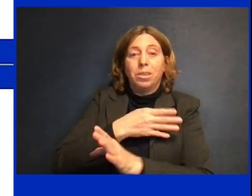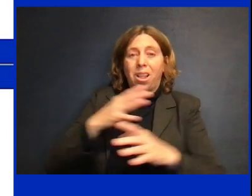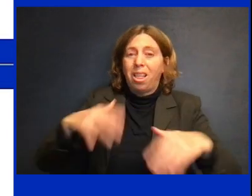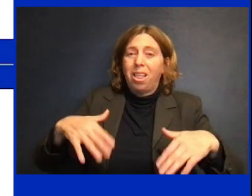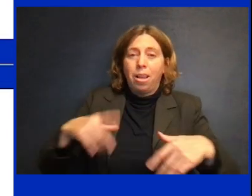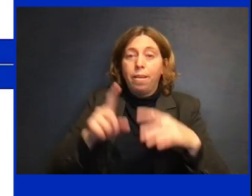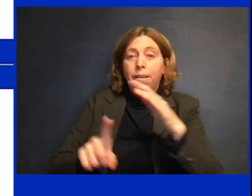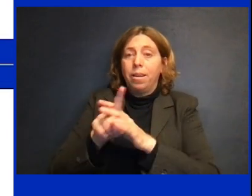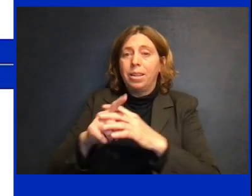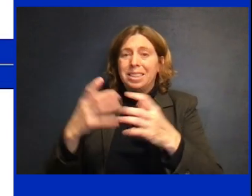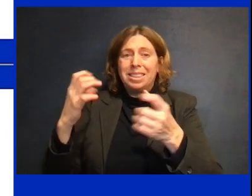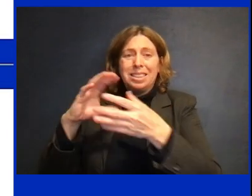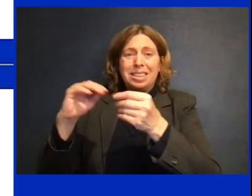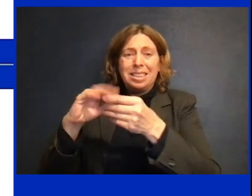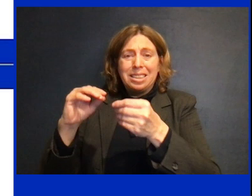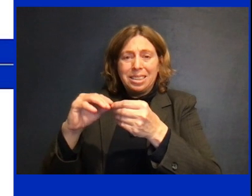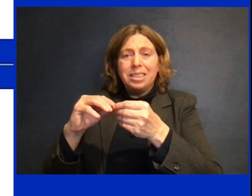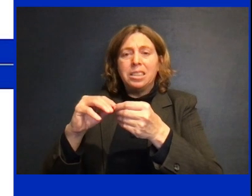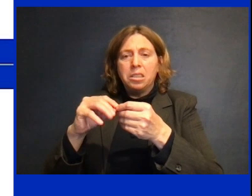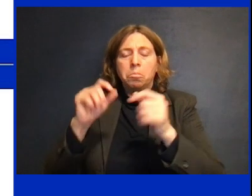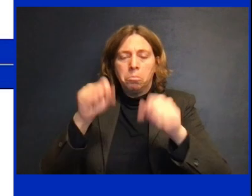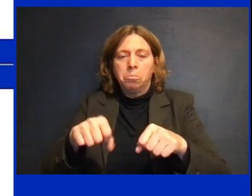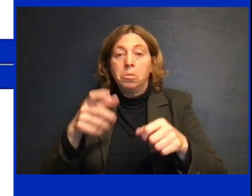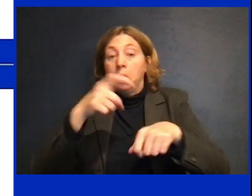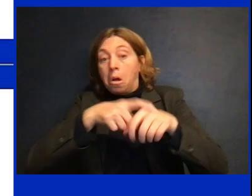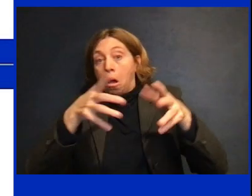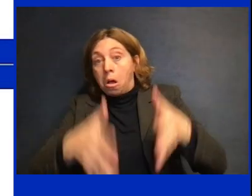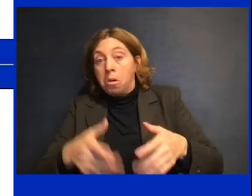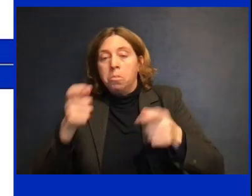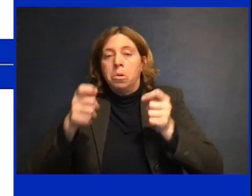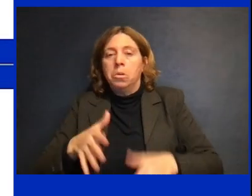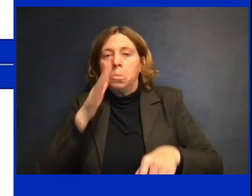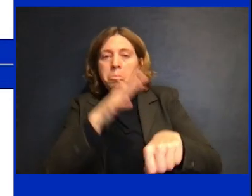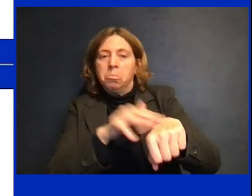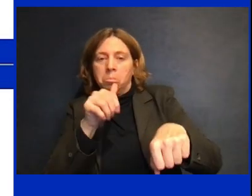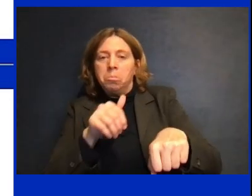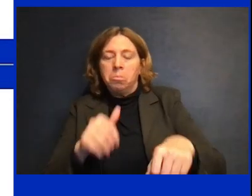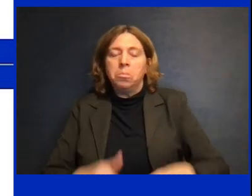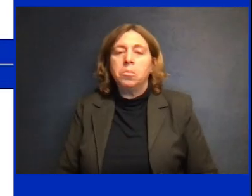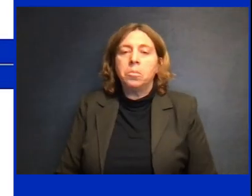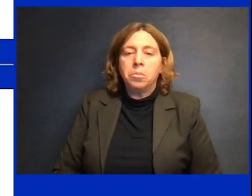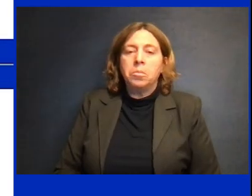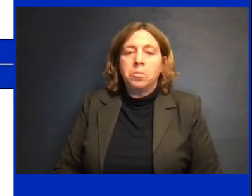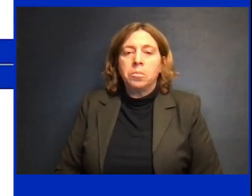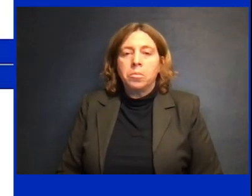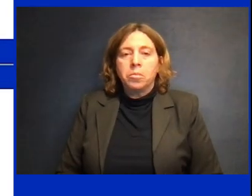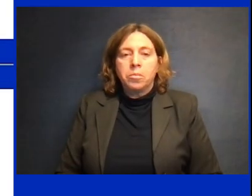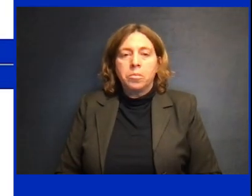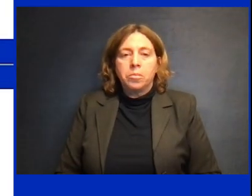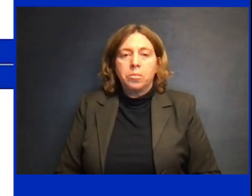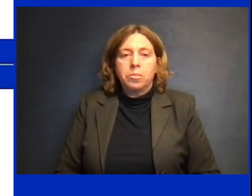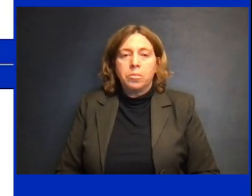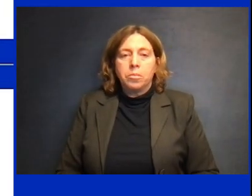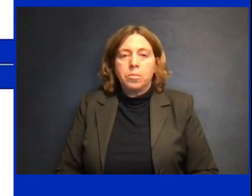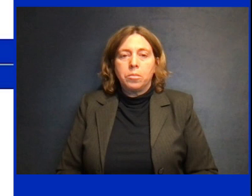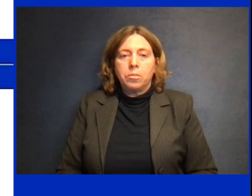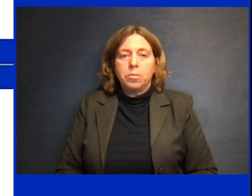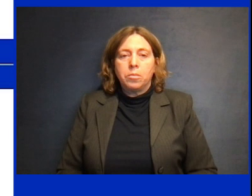a comment, you may request to do so once the public hearing is underway, and you will be called upon if time permits.